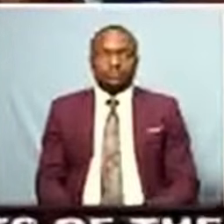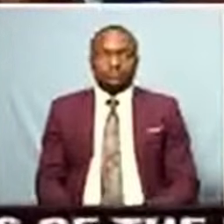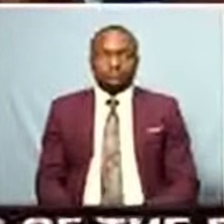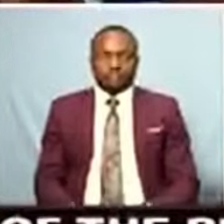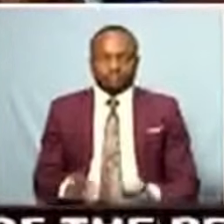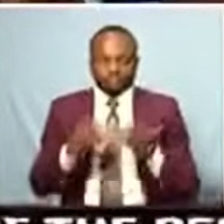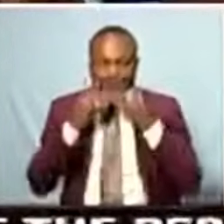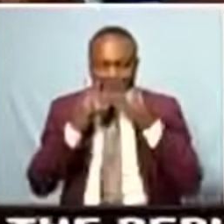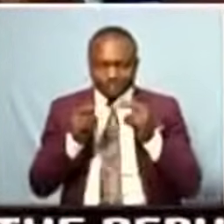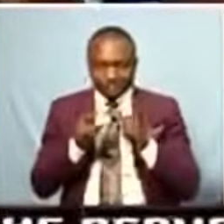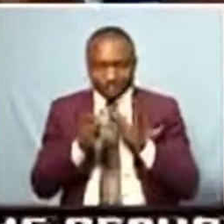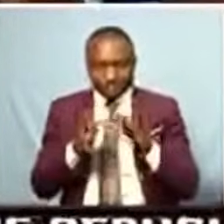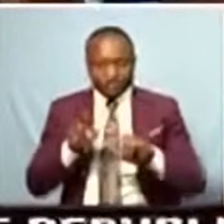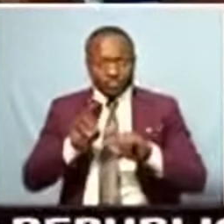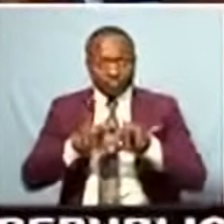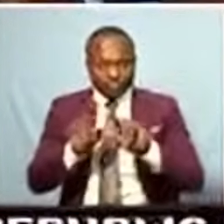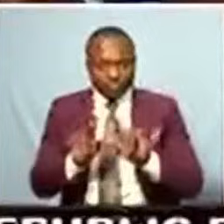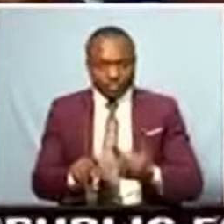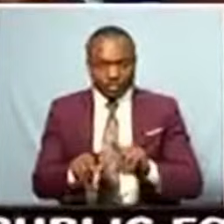Thank you very much, Chair.